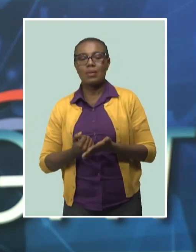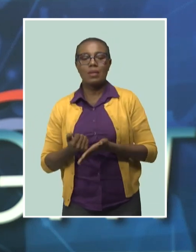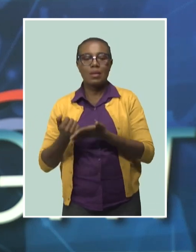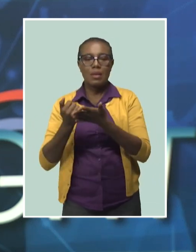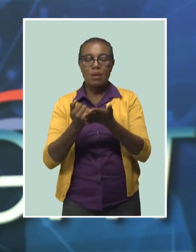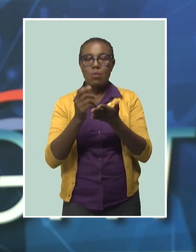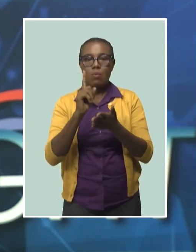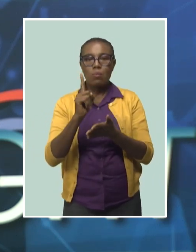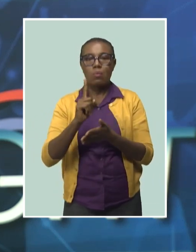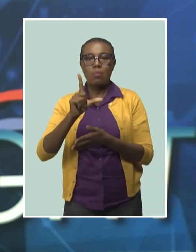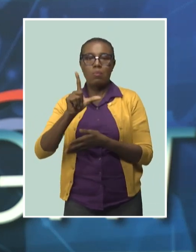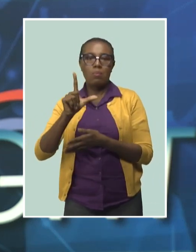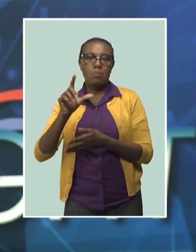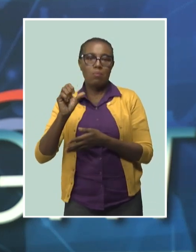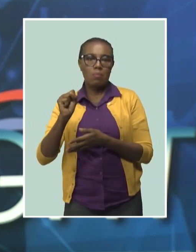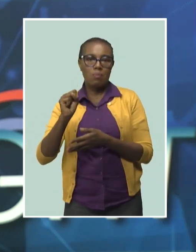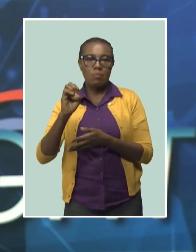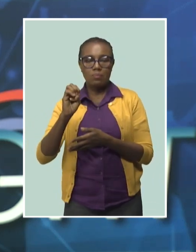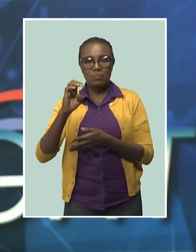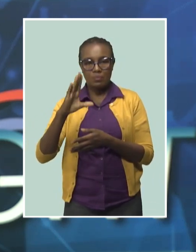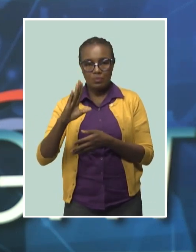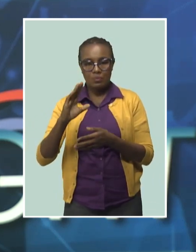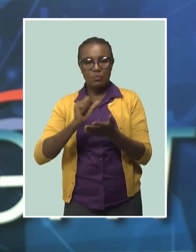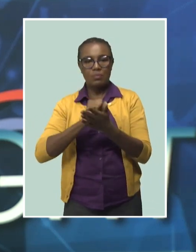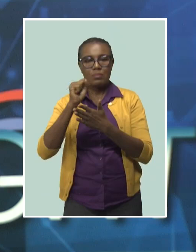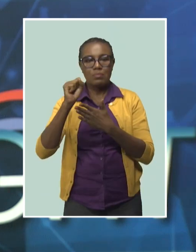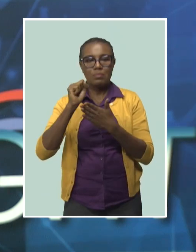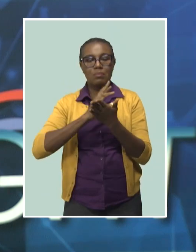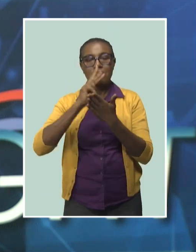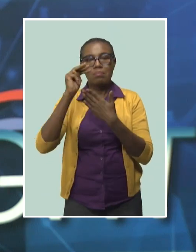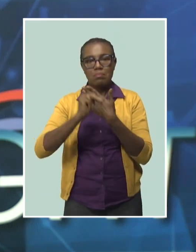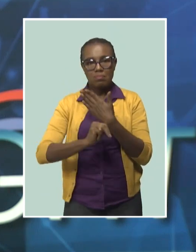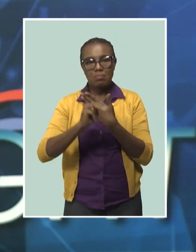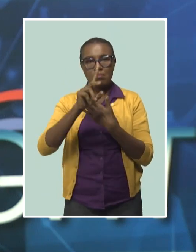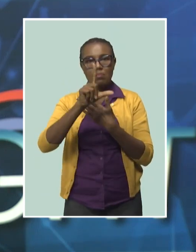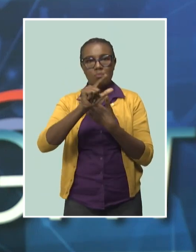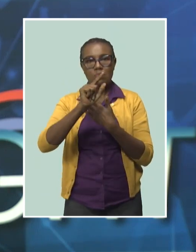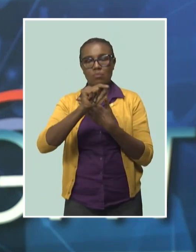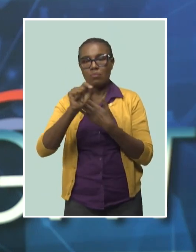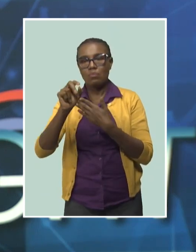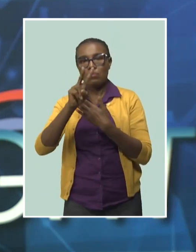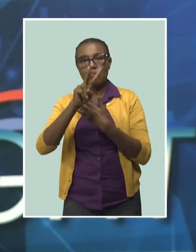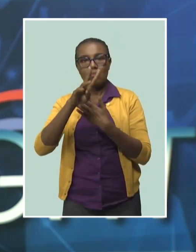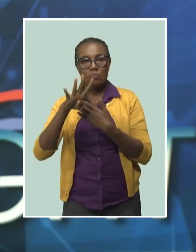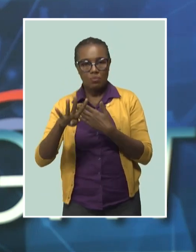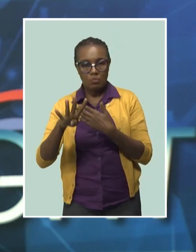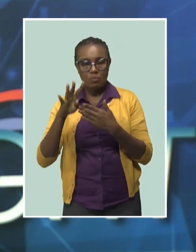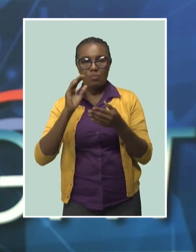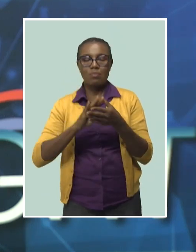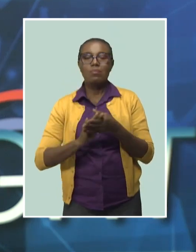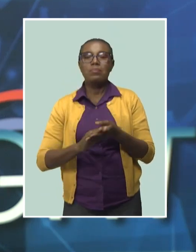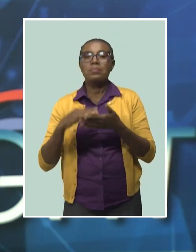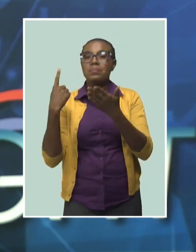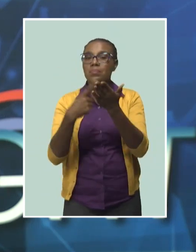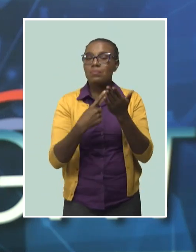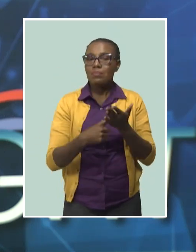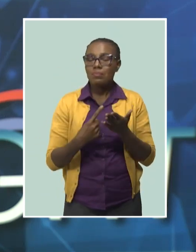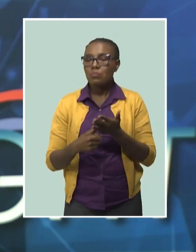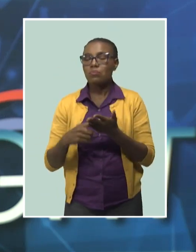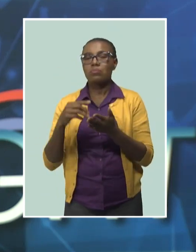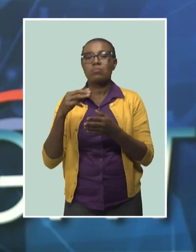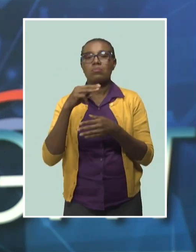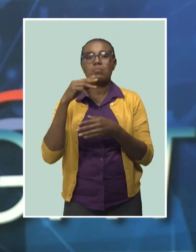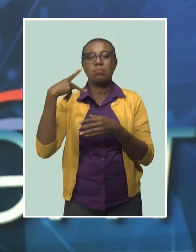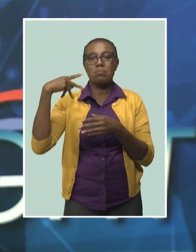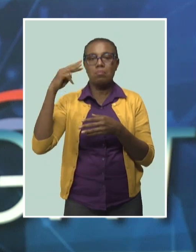Erskine Sandiford Centre from the 21st to 24th of May. That conference is a direct response to a request from Prime Minister